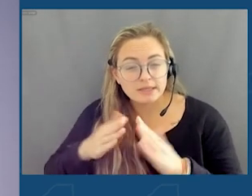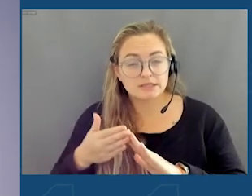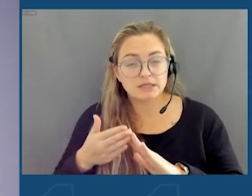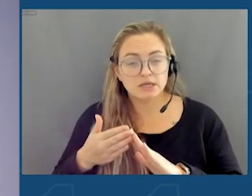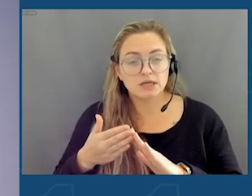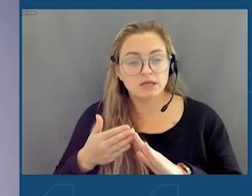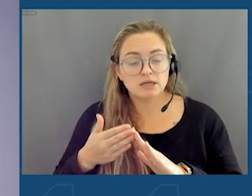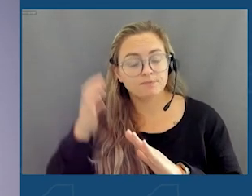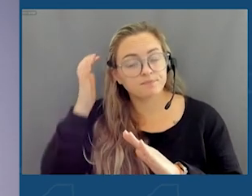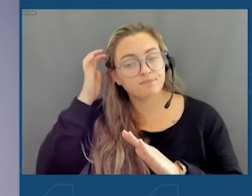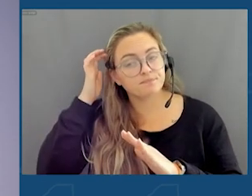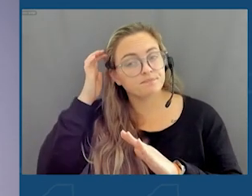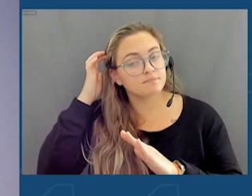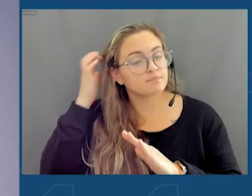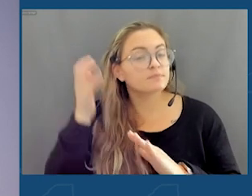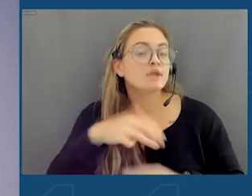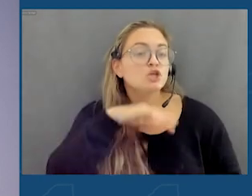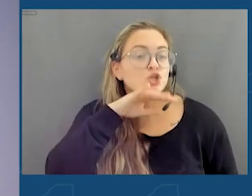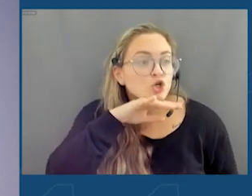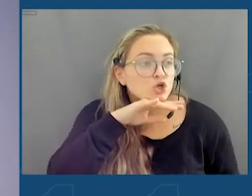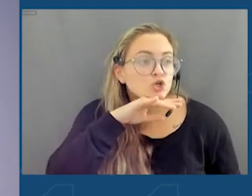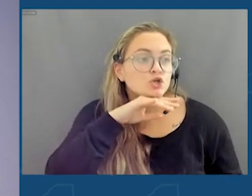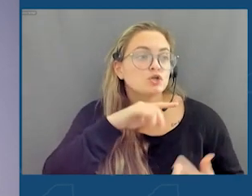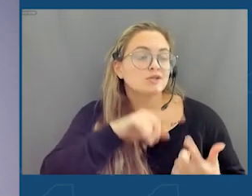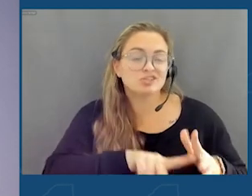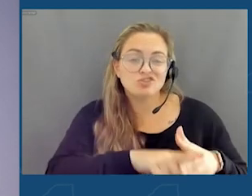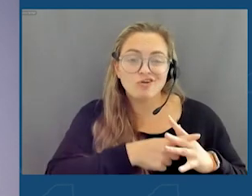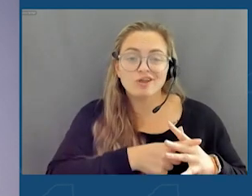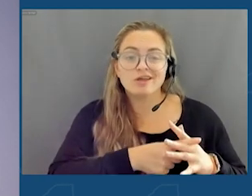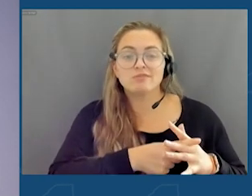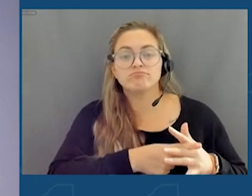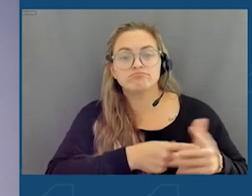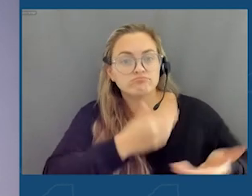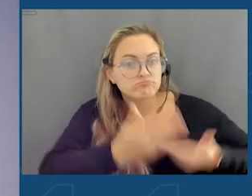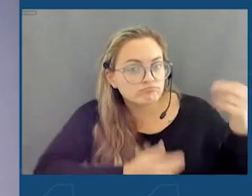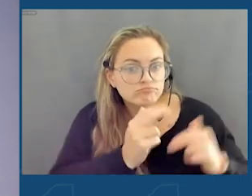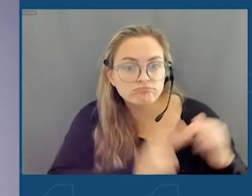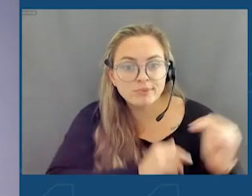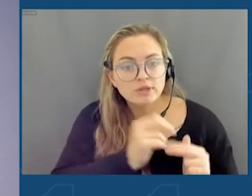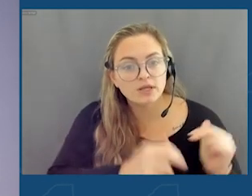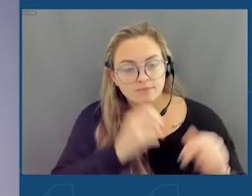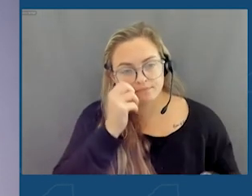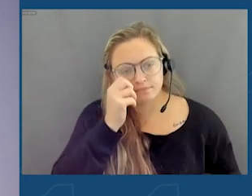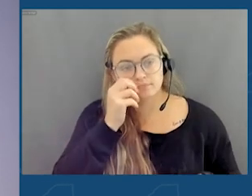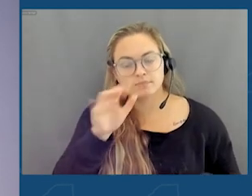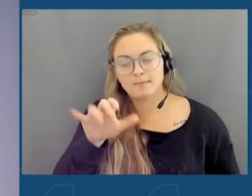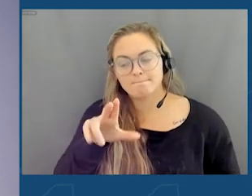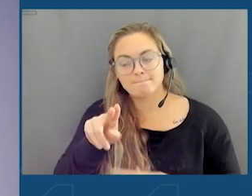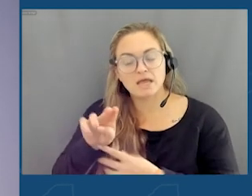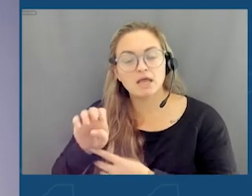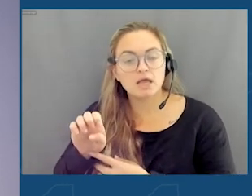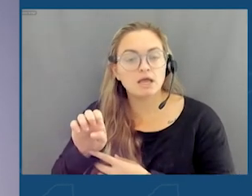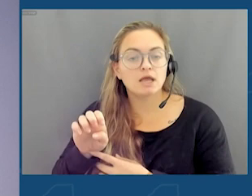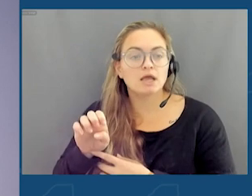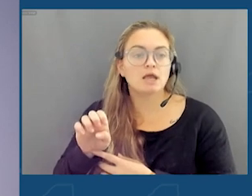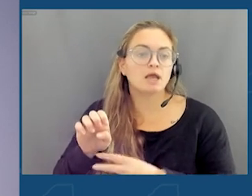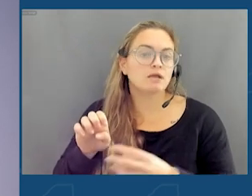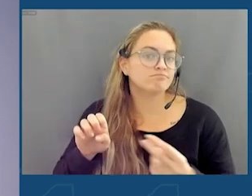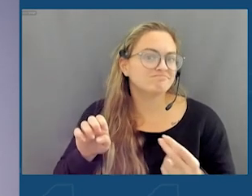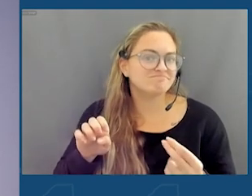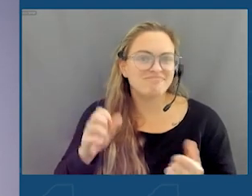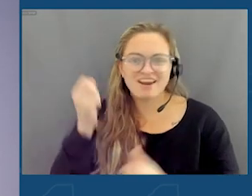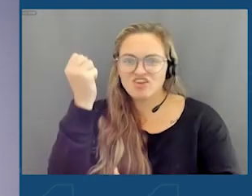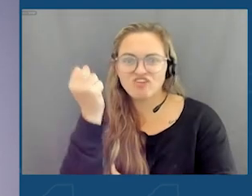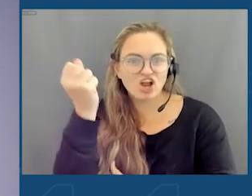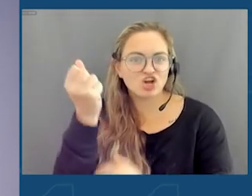turned dirt and started getting underway. In Maine, they've blown through records, but not